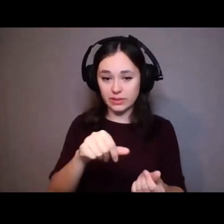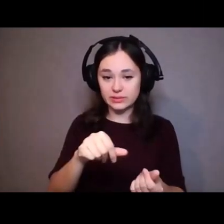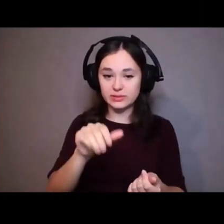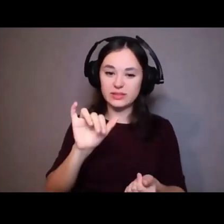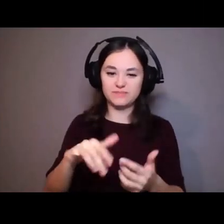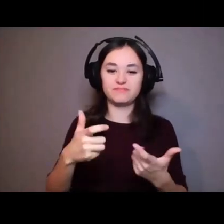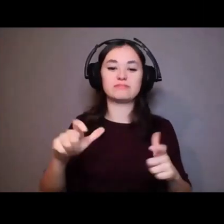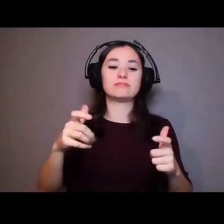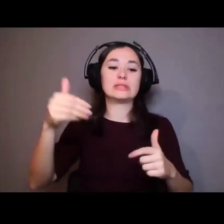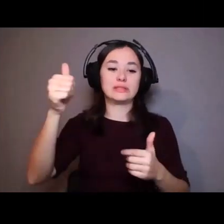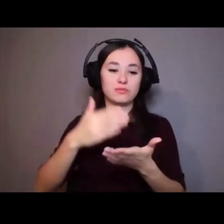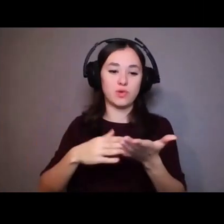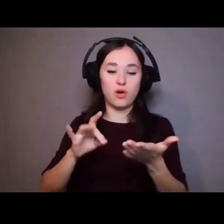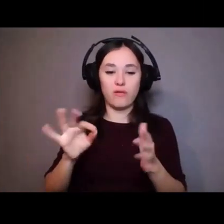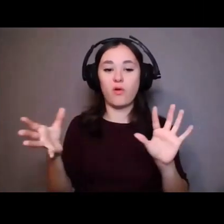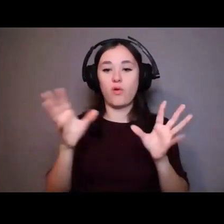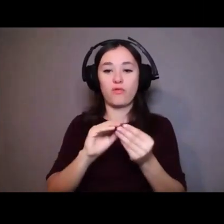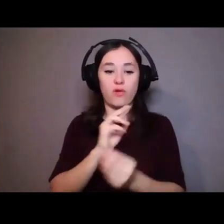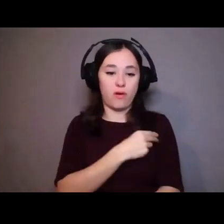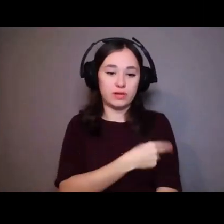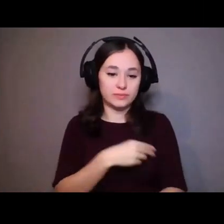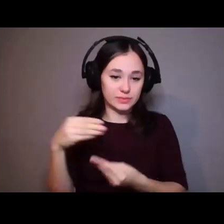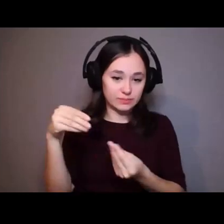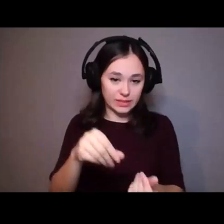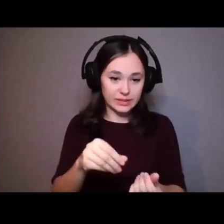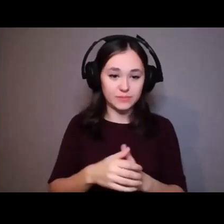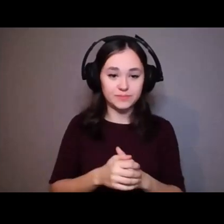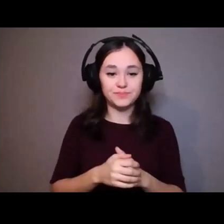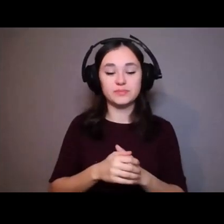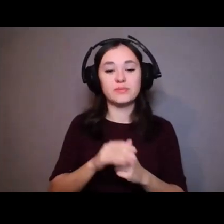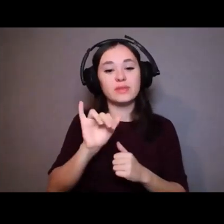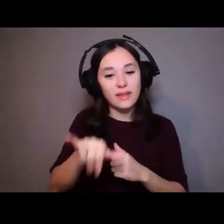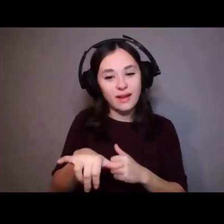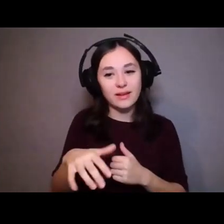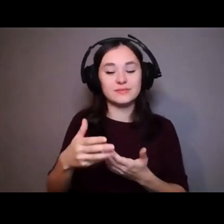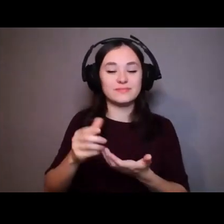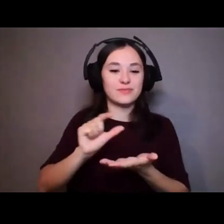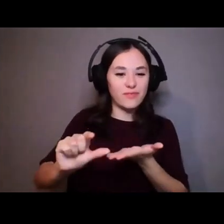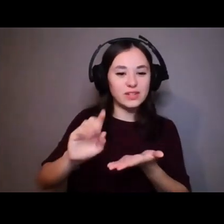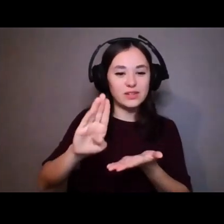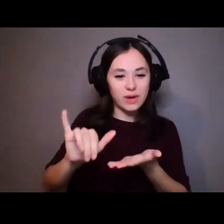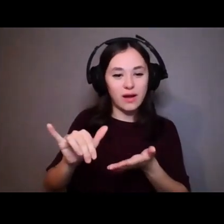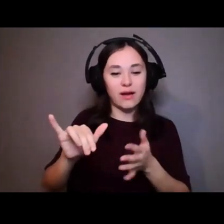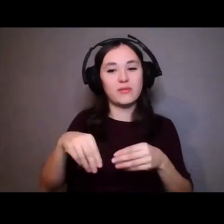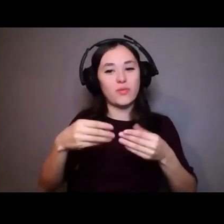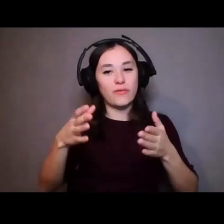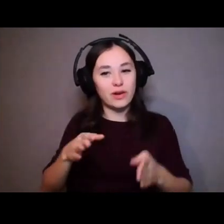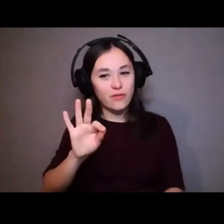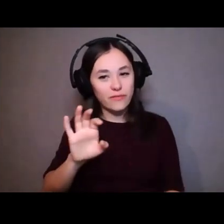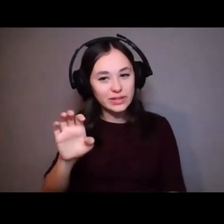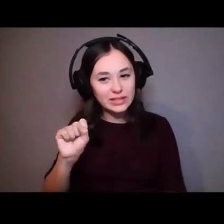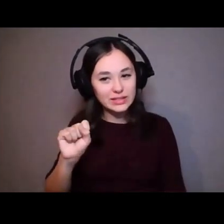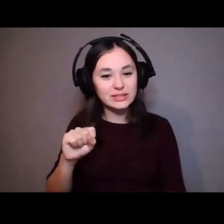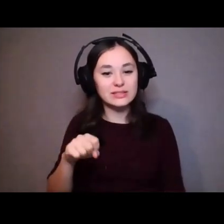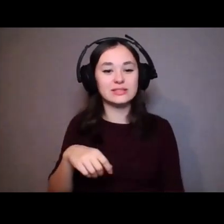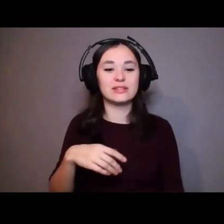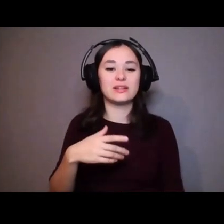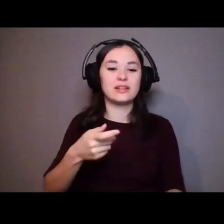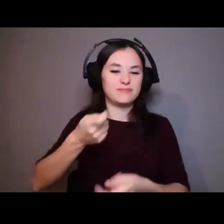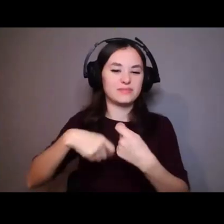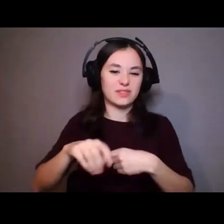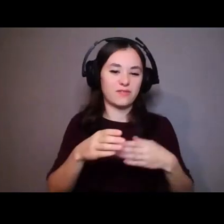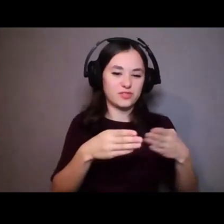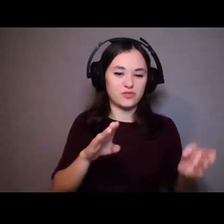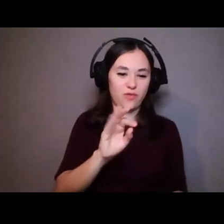payments are table or exempt, first of all, and funded by provider fees rather than general fund, and again, aren't really exceeding